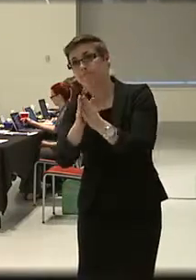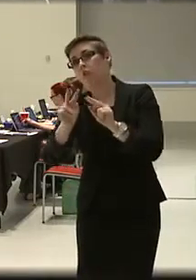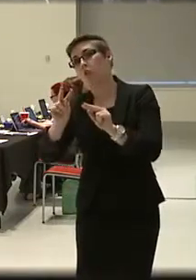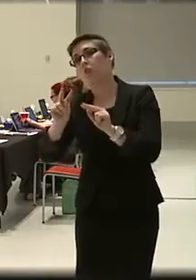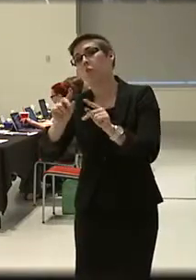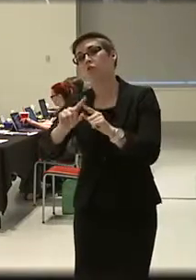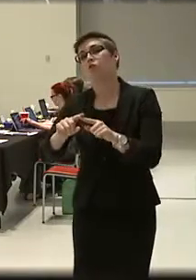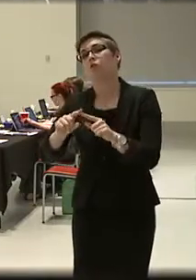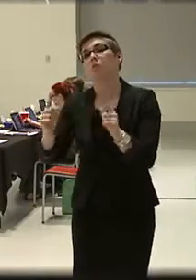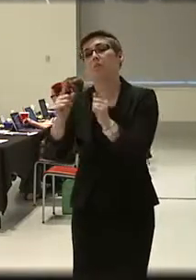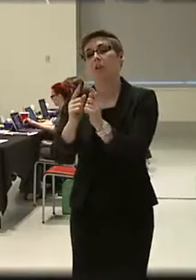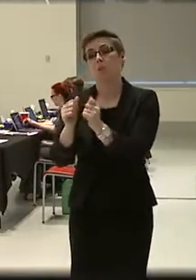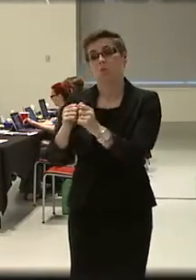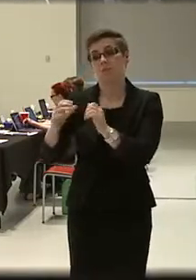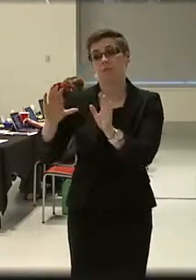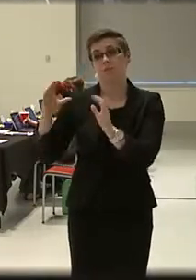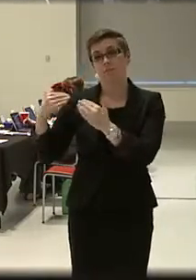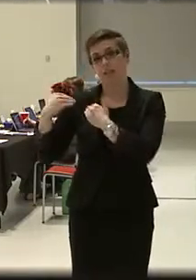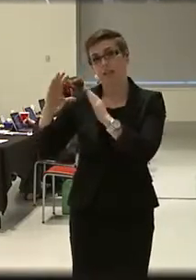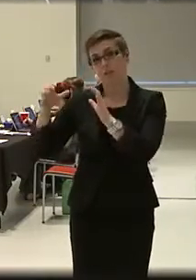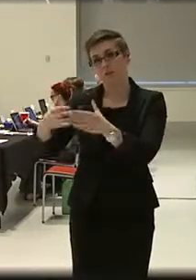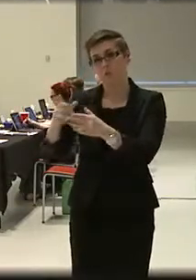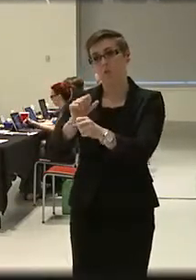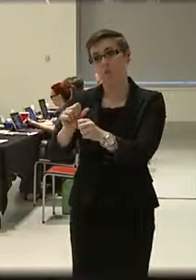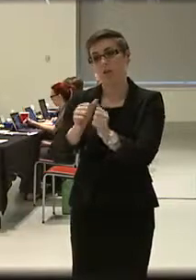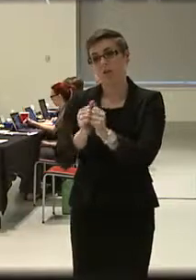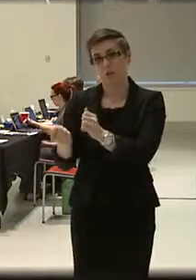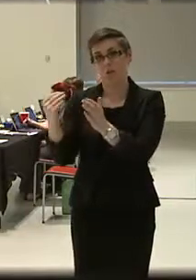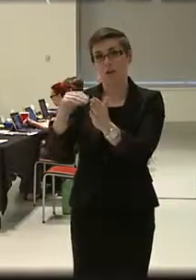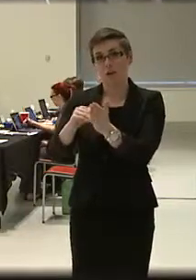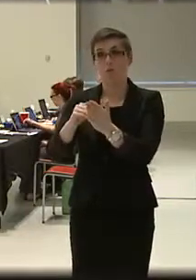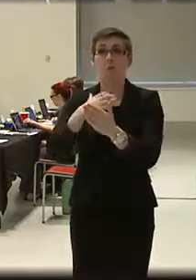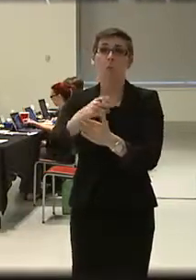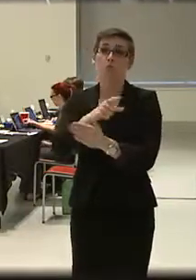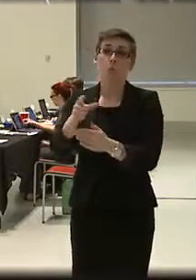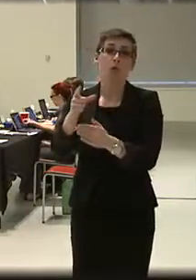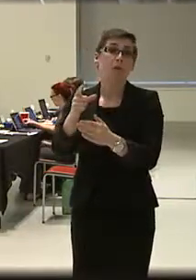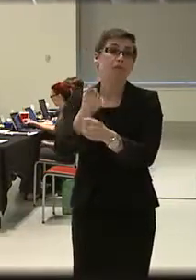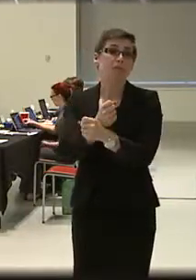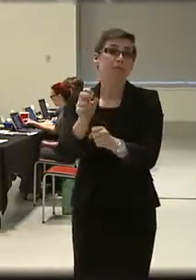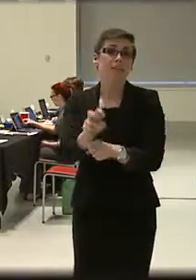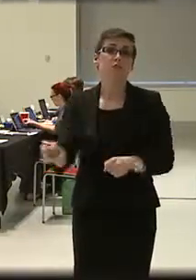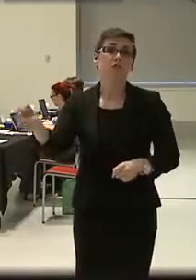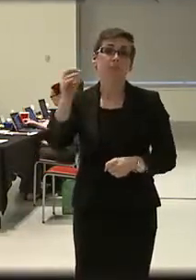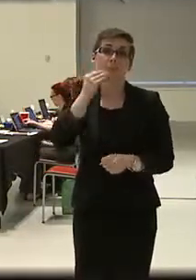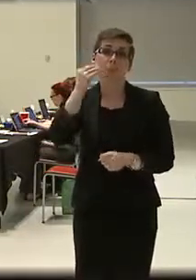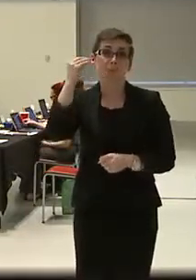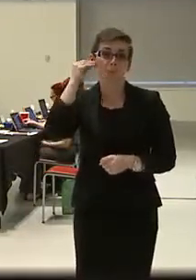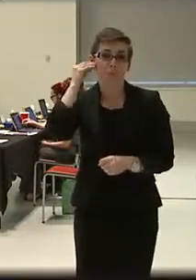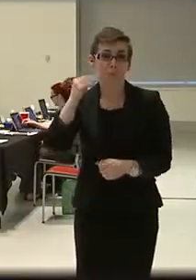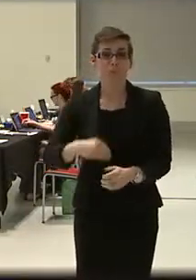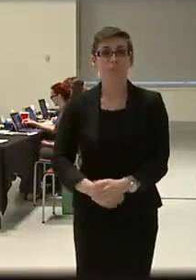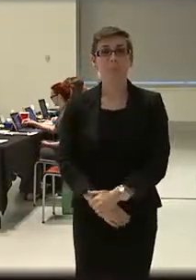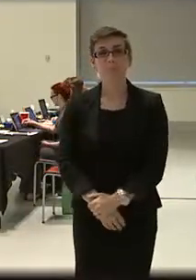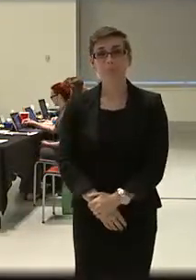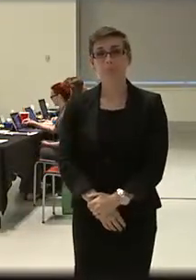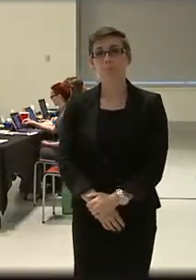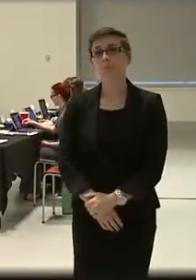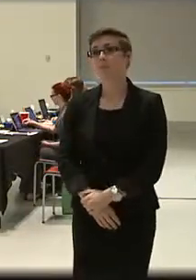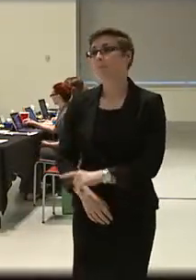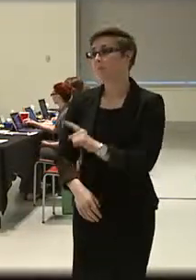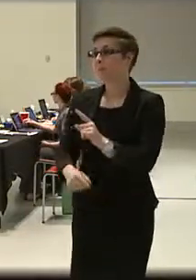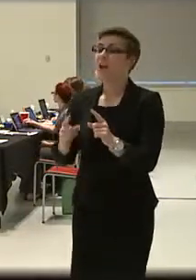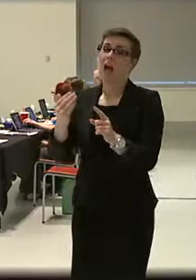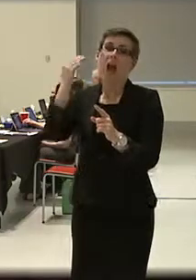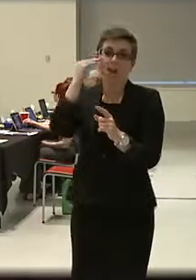again. I wish all of you a safe trip home. Thank you. And not to be repetitive, but thank you all